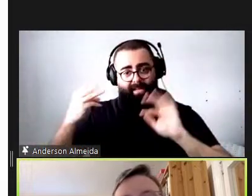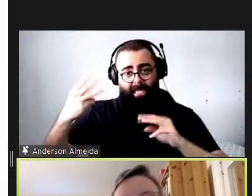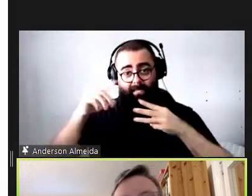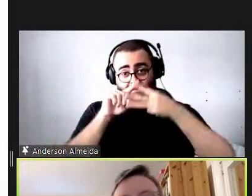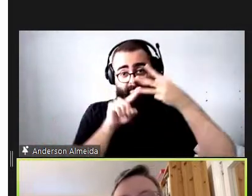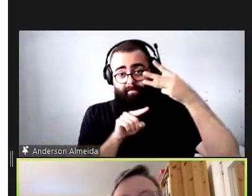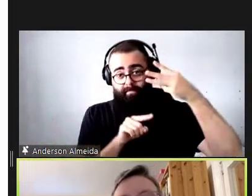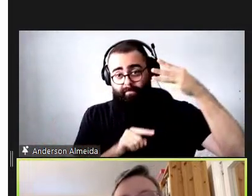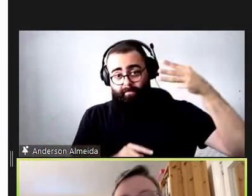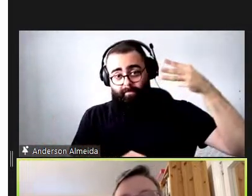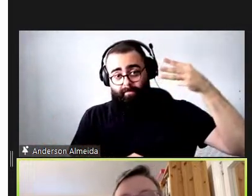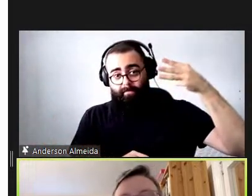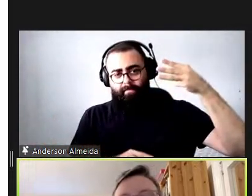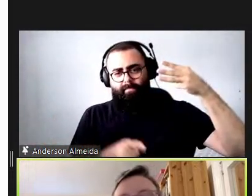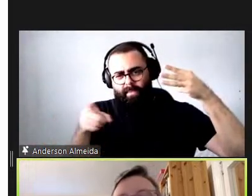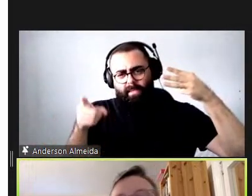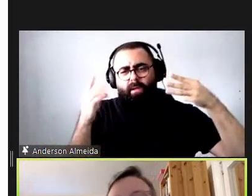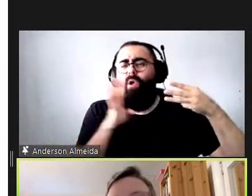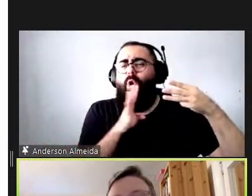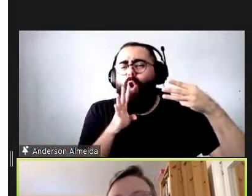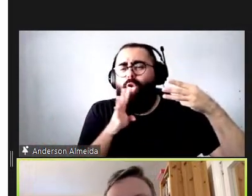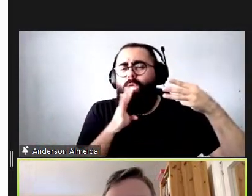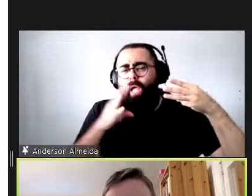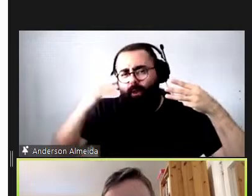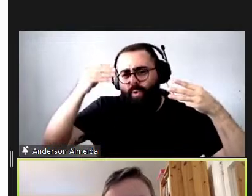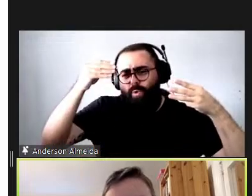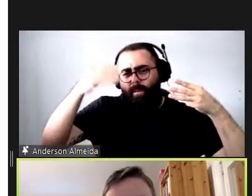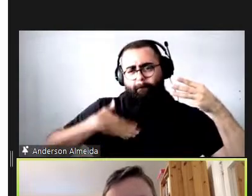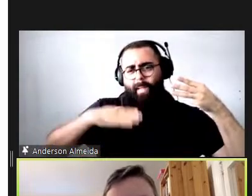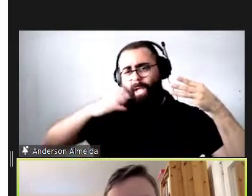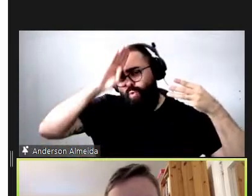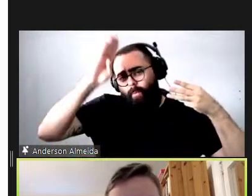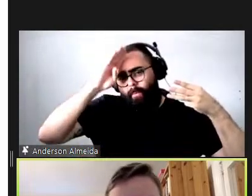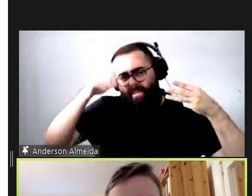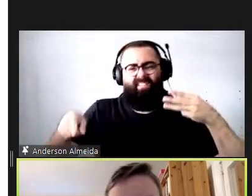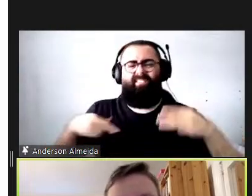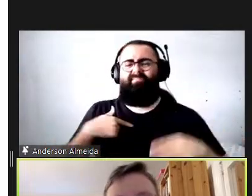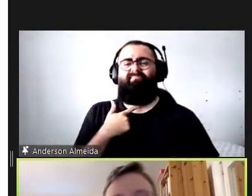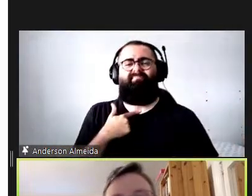no niece, willing not, stubborn.